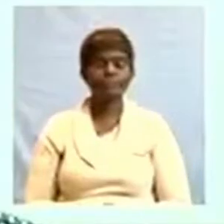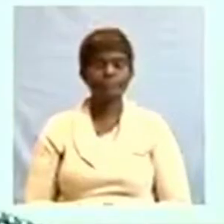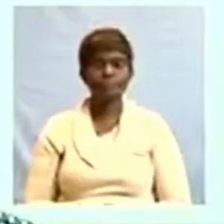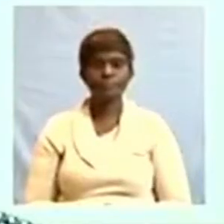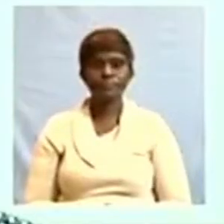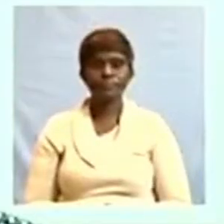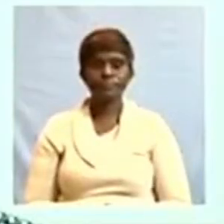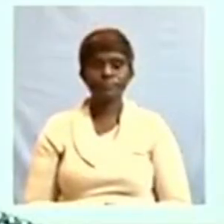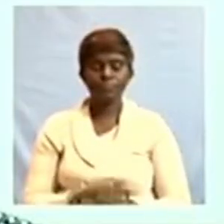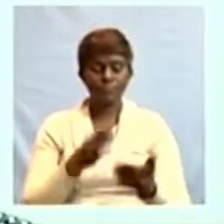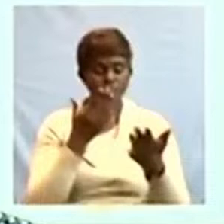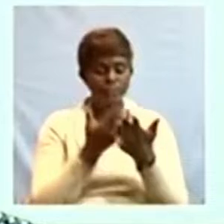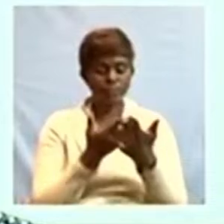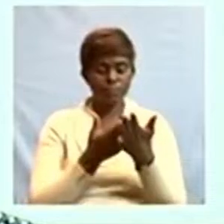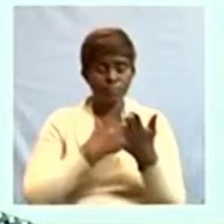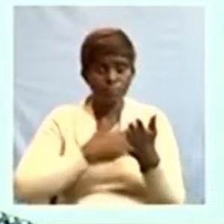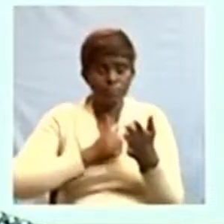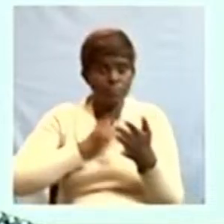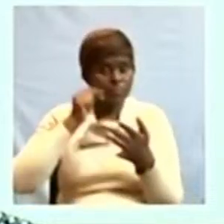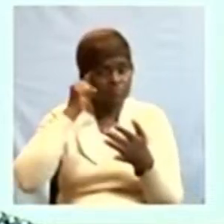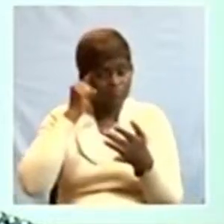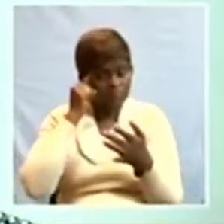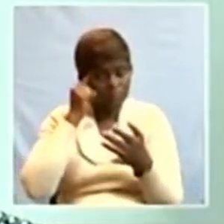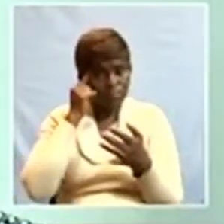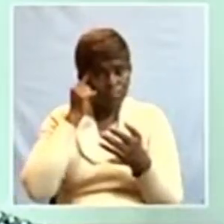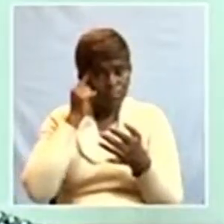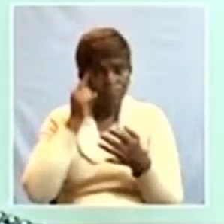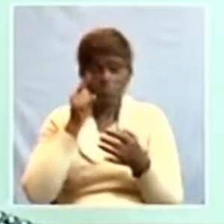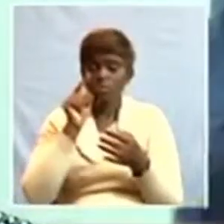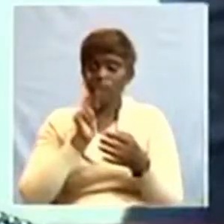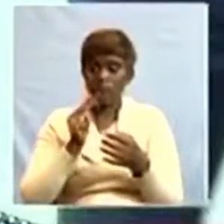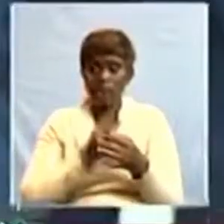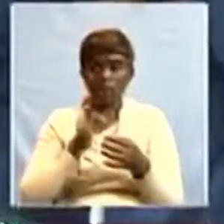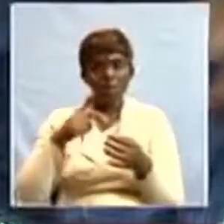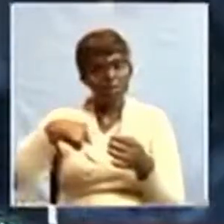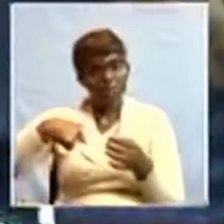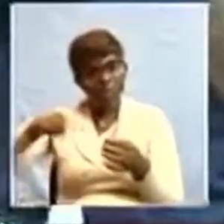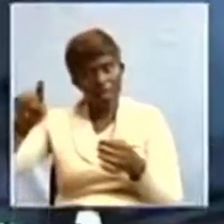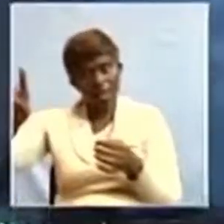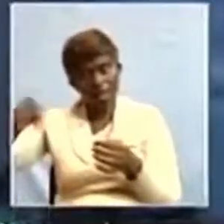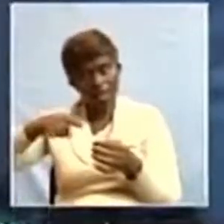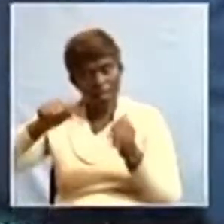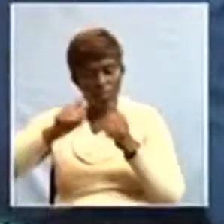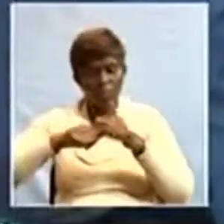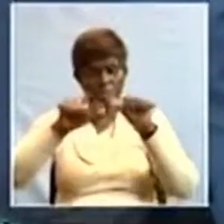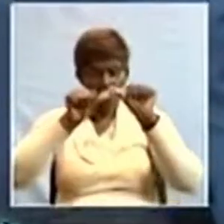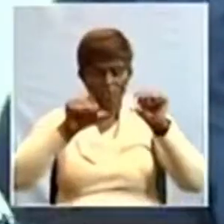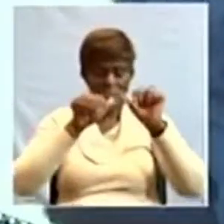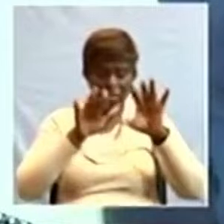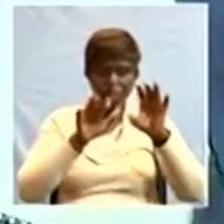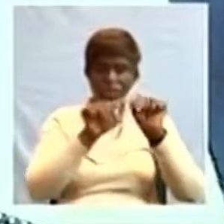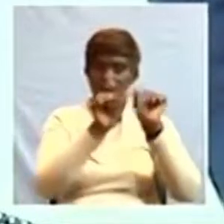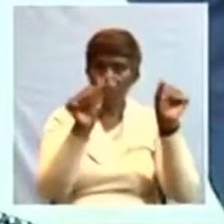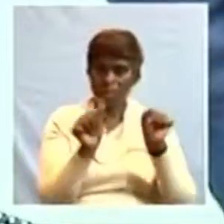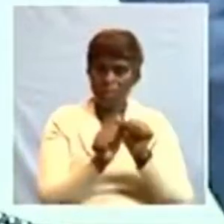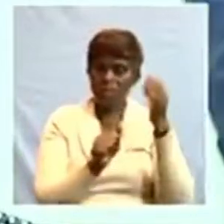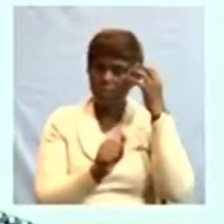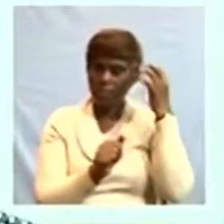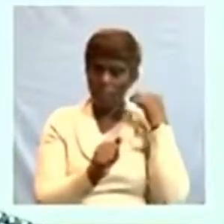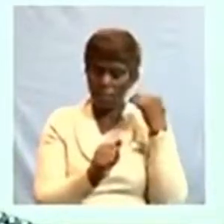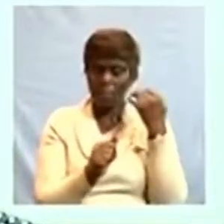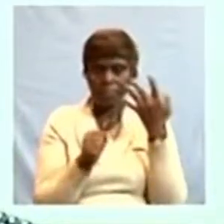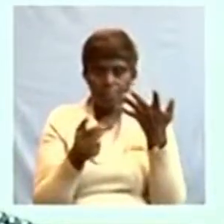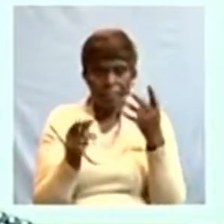Okay, on this one, I think we've actually been going back and forth with the Auditor General's office,